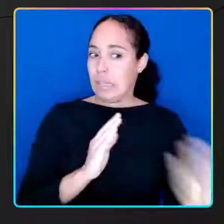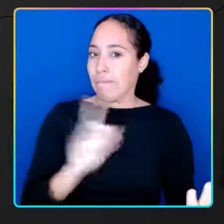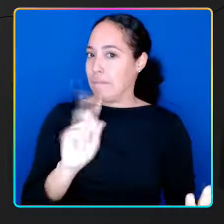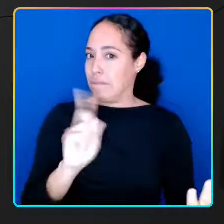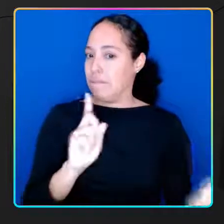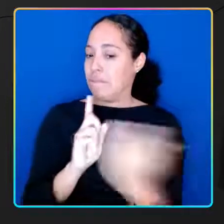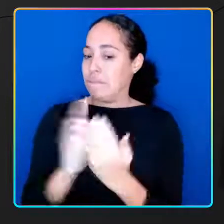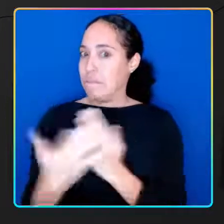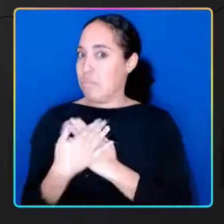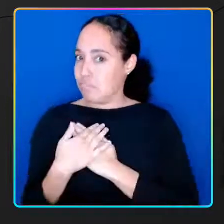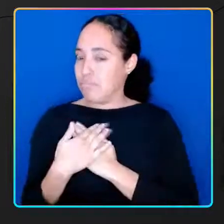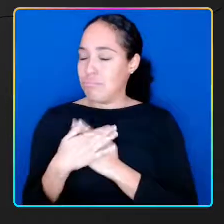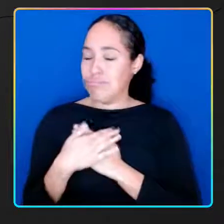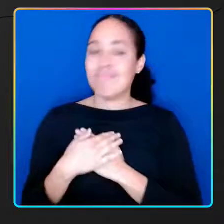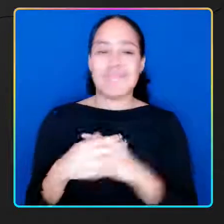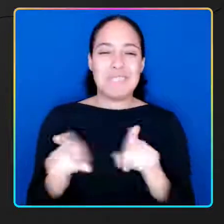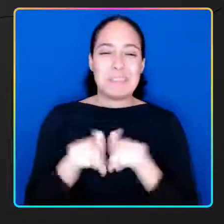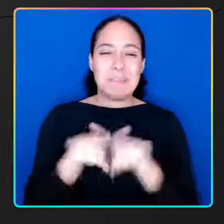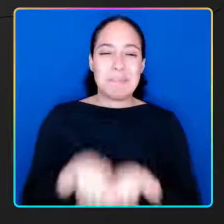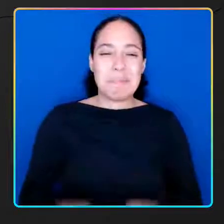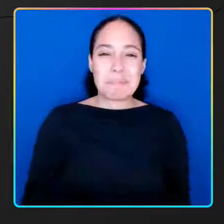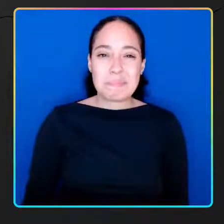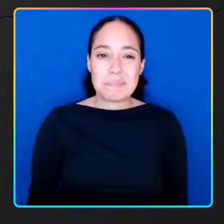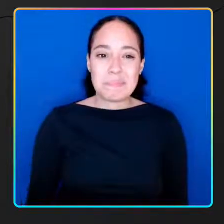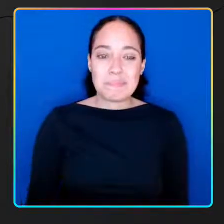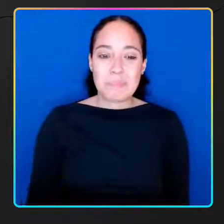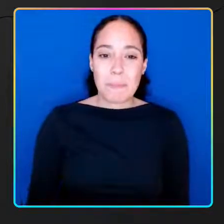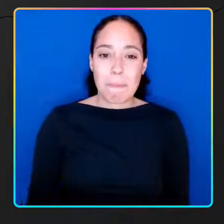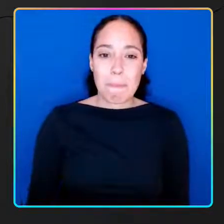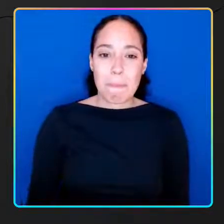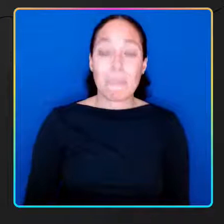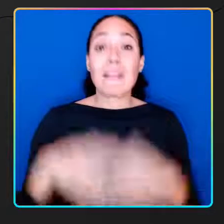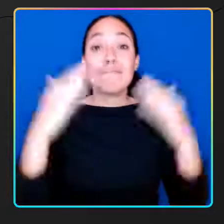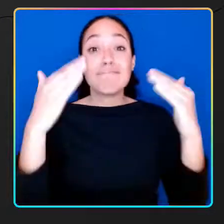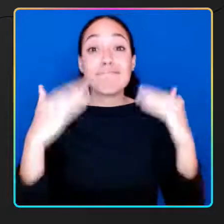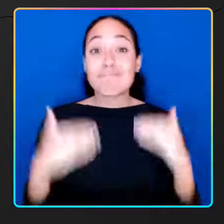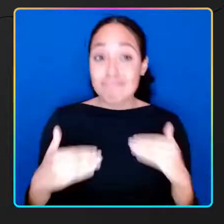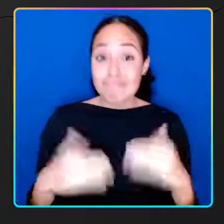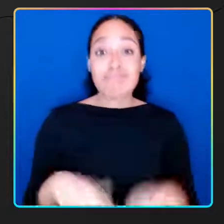Good. Next question. What is your favorite event on the AI calendar?